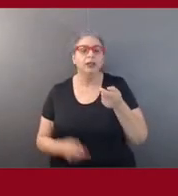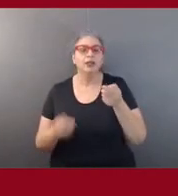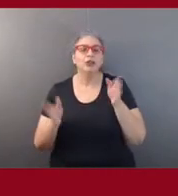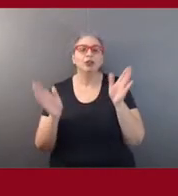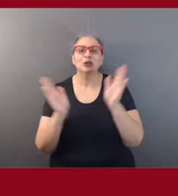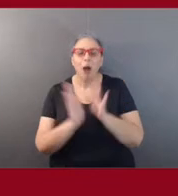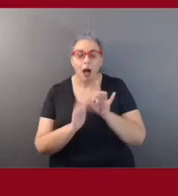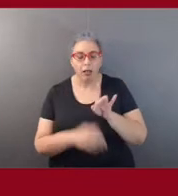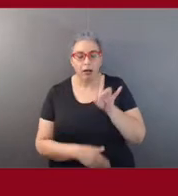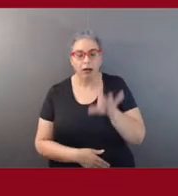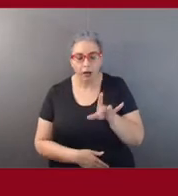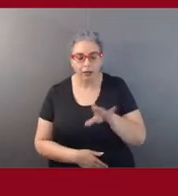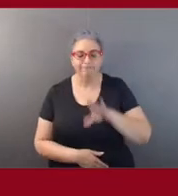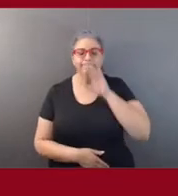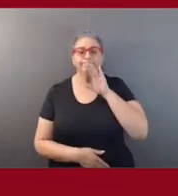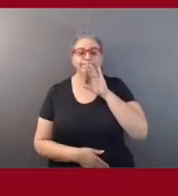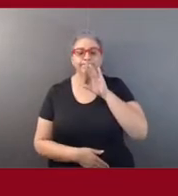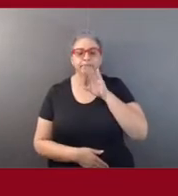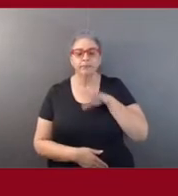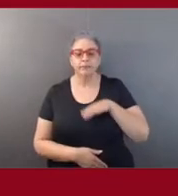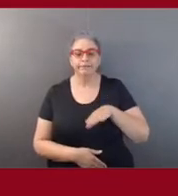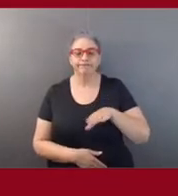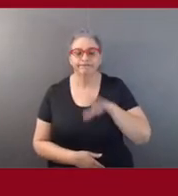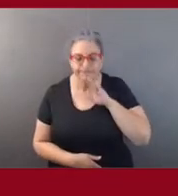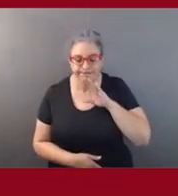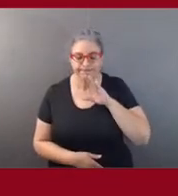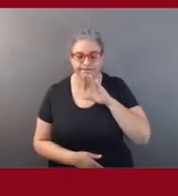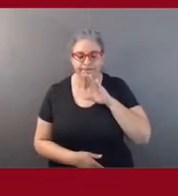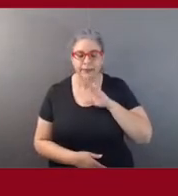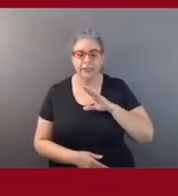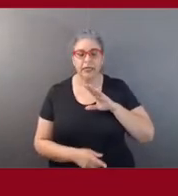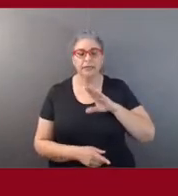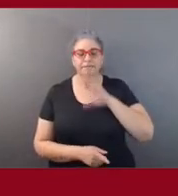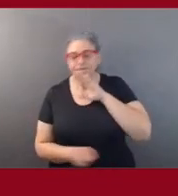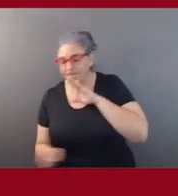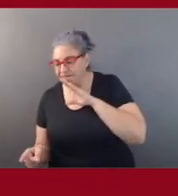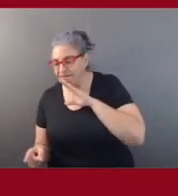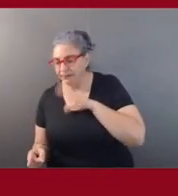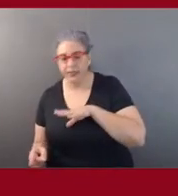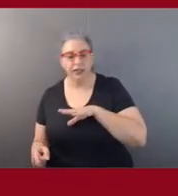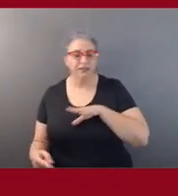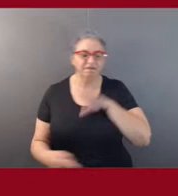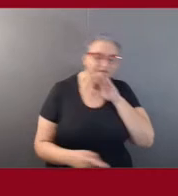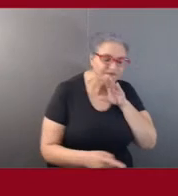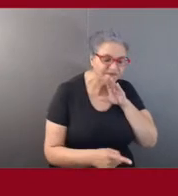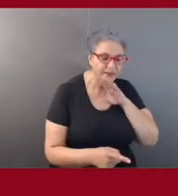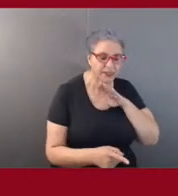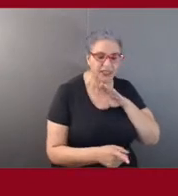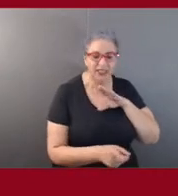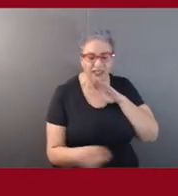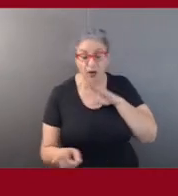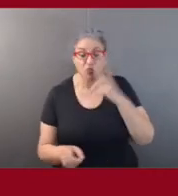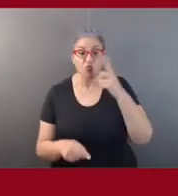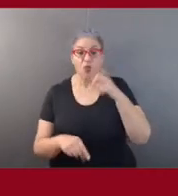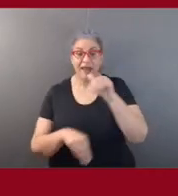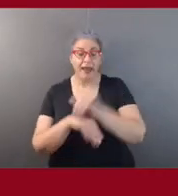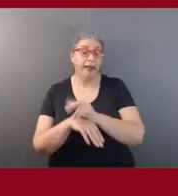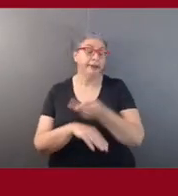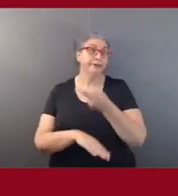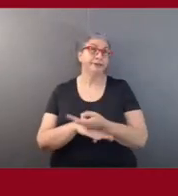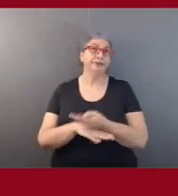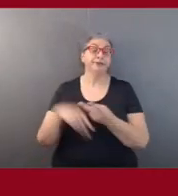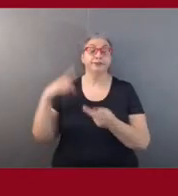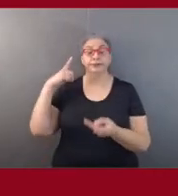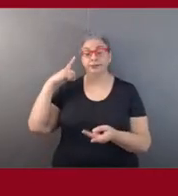of frustration that eventually led to that night where I couldn't sleep at night, and it turned out to be the first day of